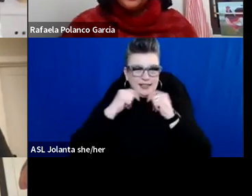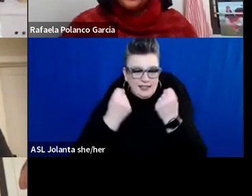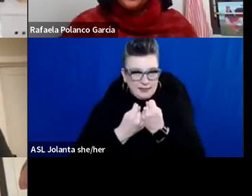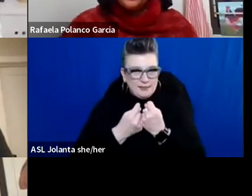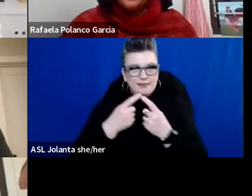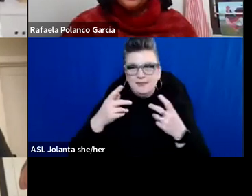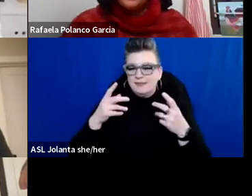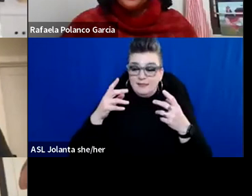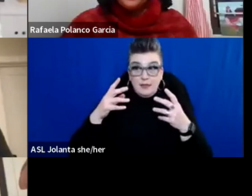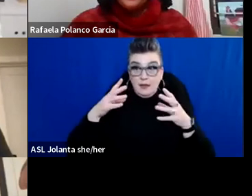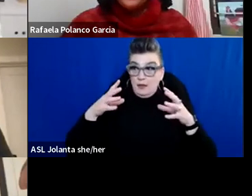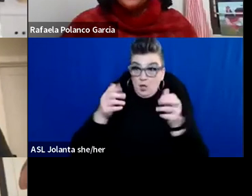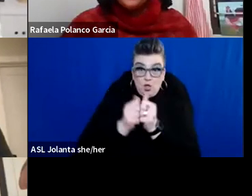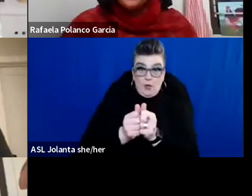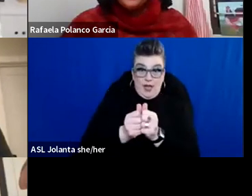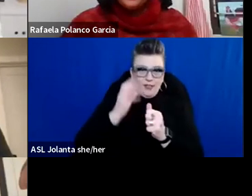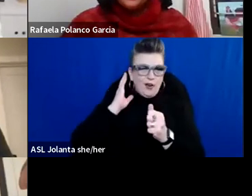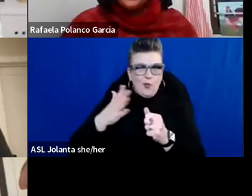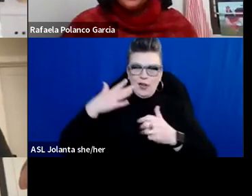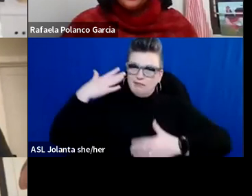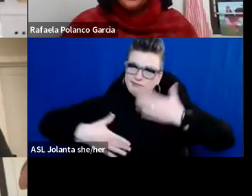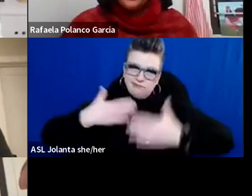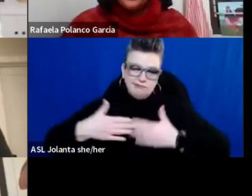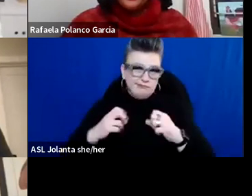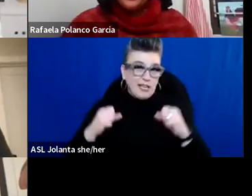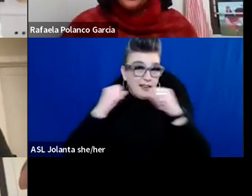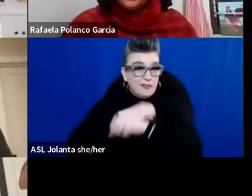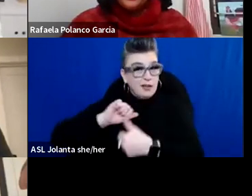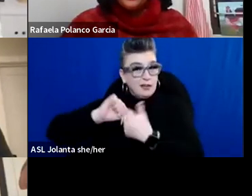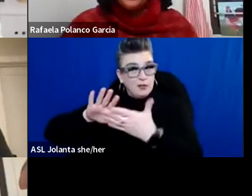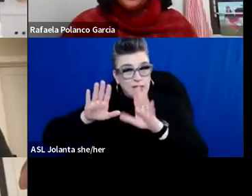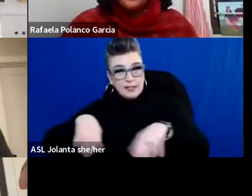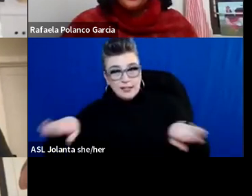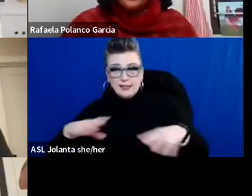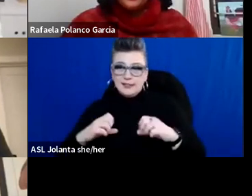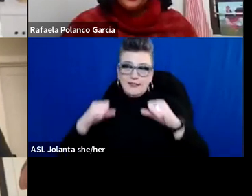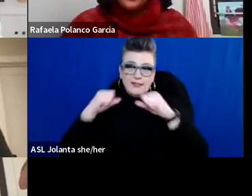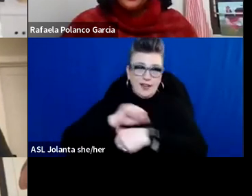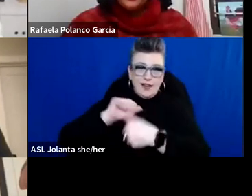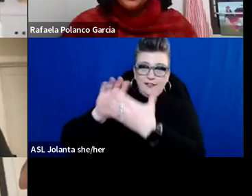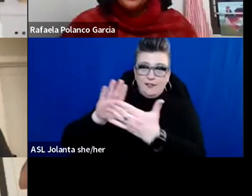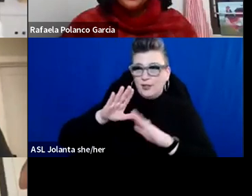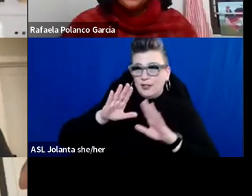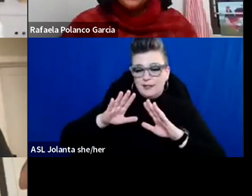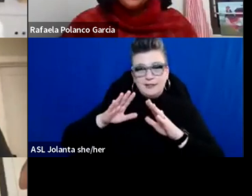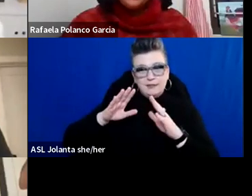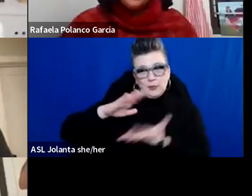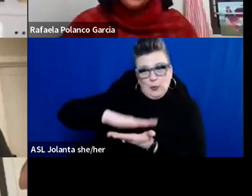together we are going to learn together fight for kids and fight for our schools you're very welcome here